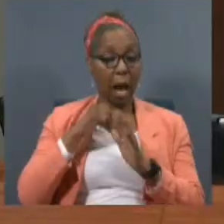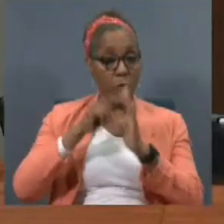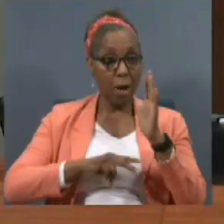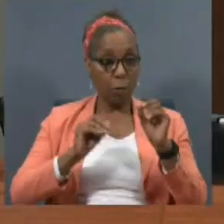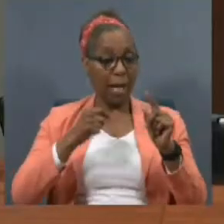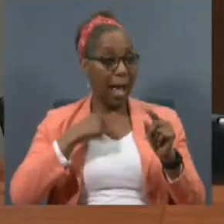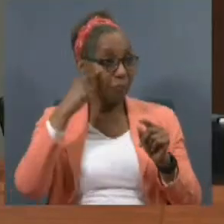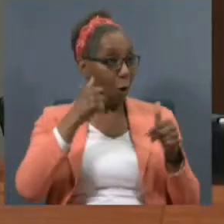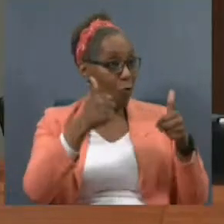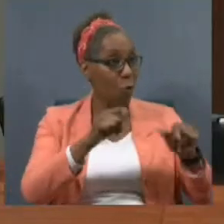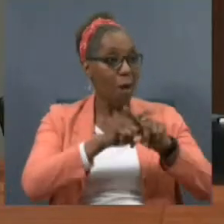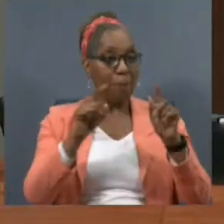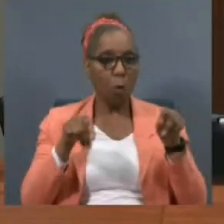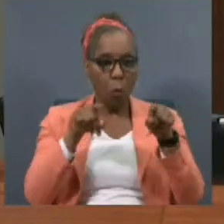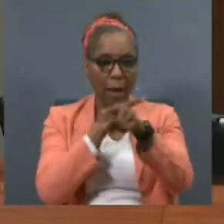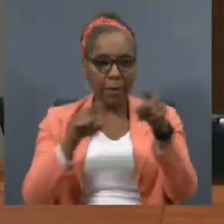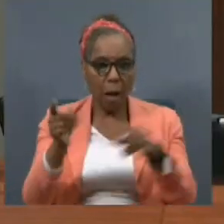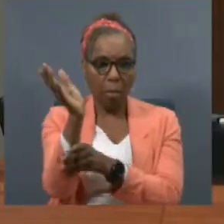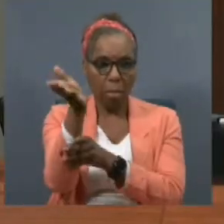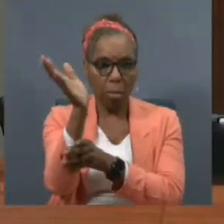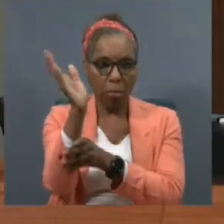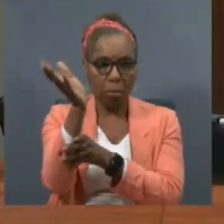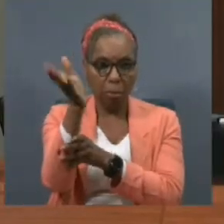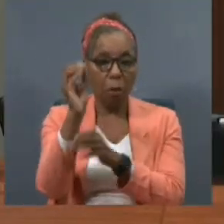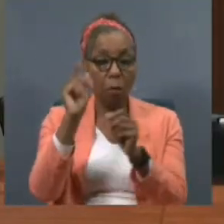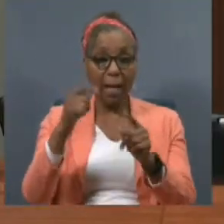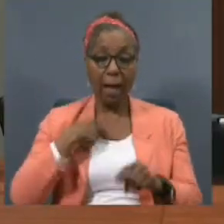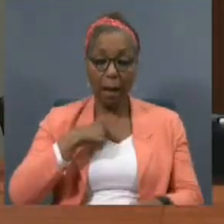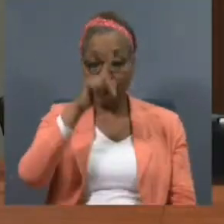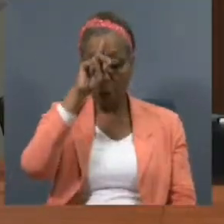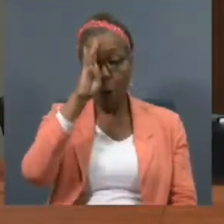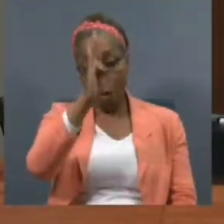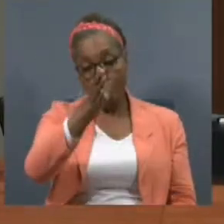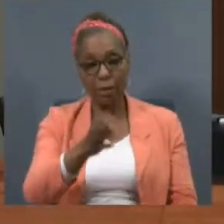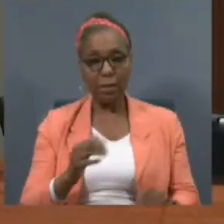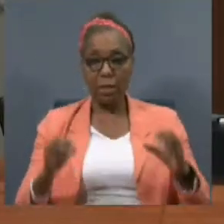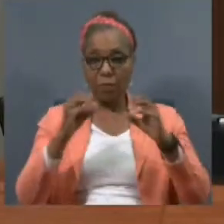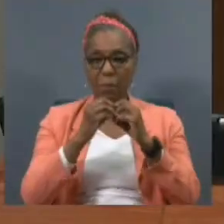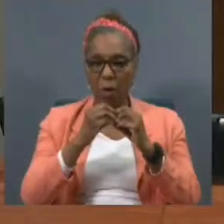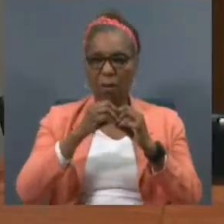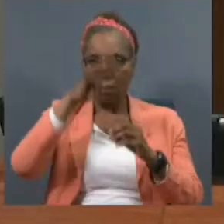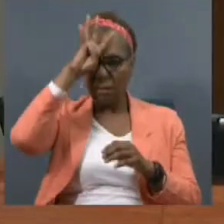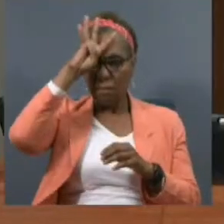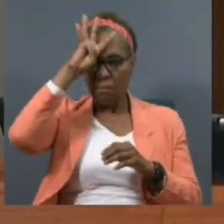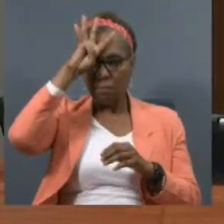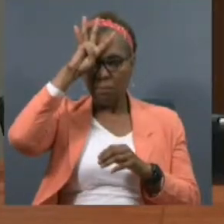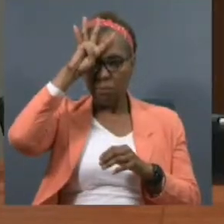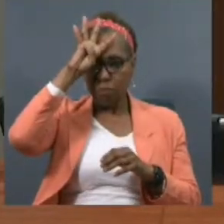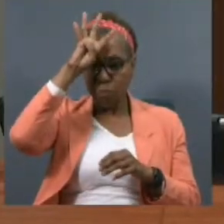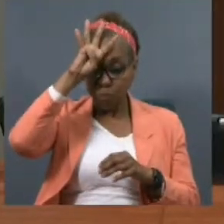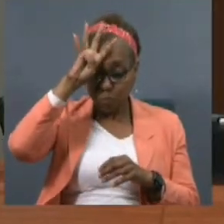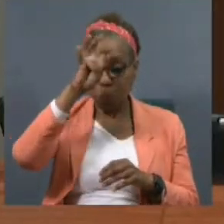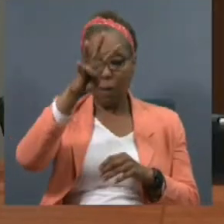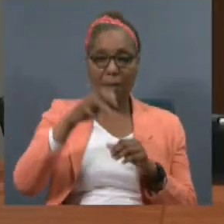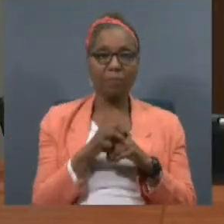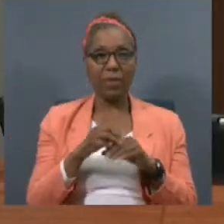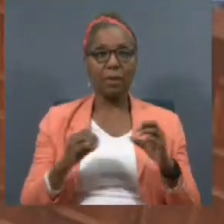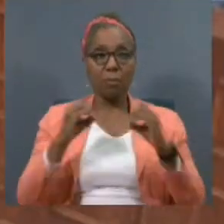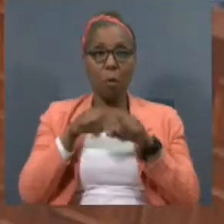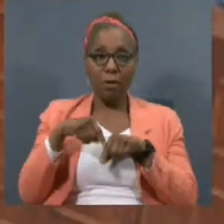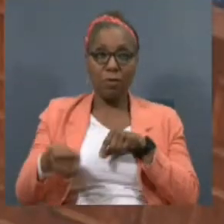yeah, really cool. But as you guys talk, just want to be clear, very honest. The more questions came up, the more nervous I am about this. I don't